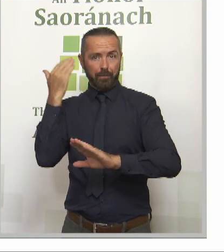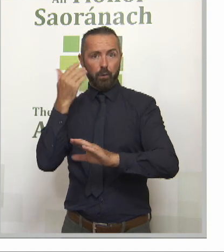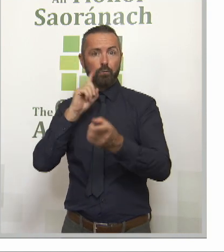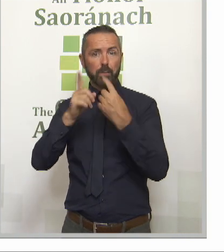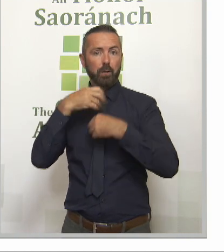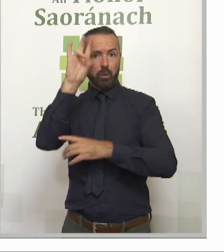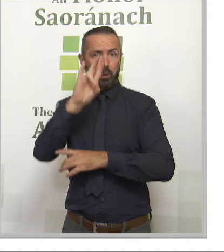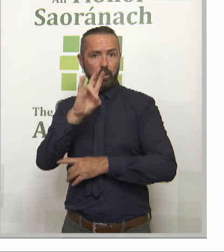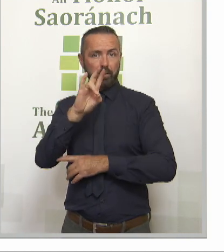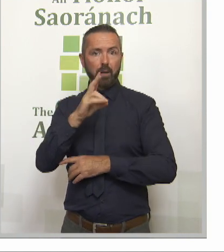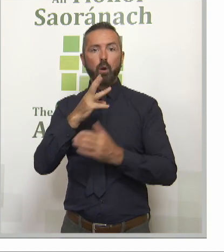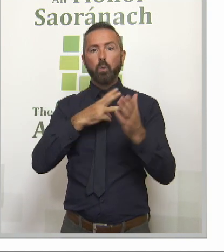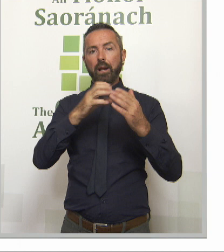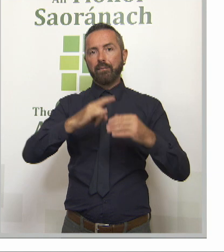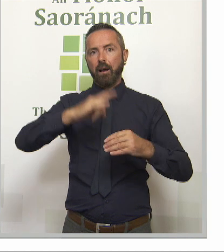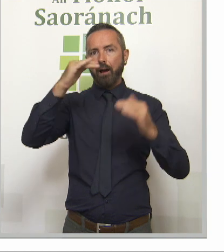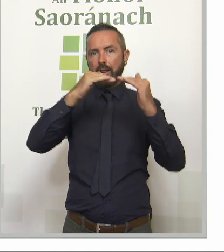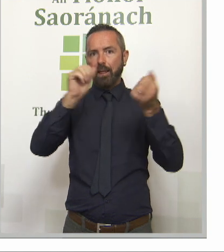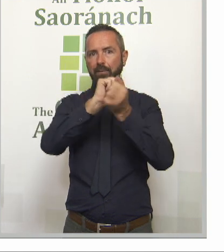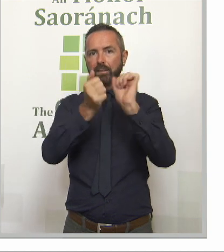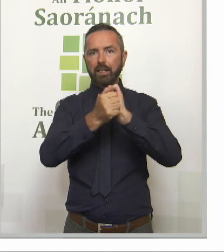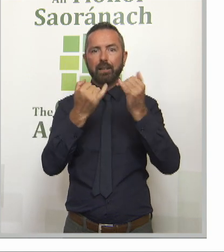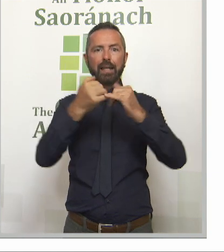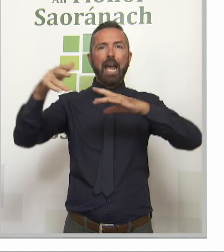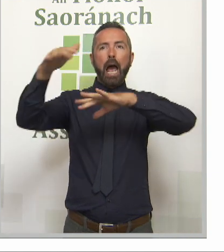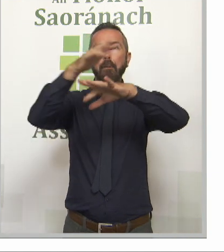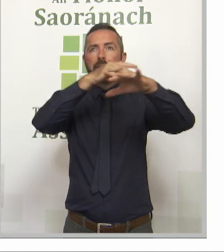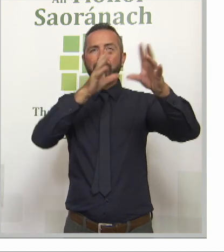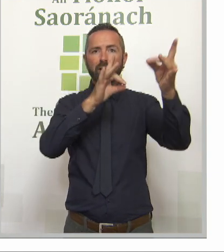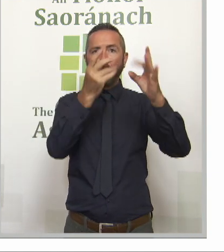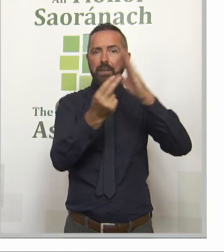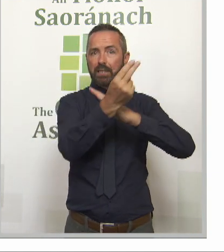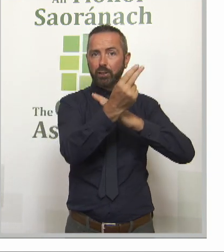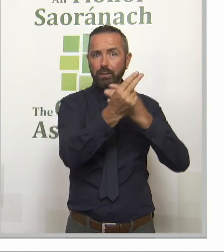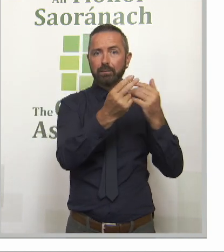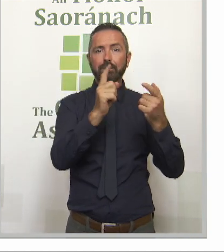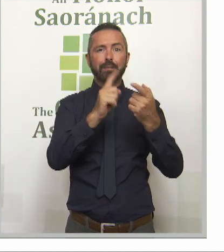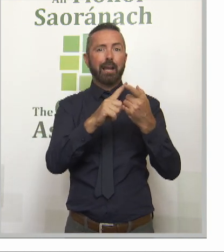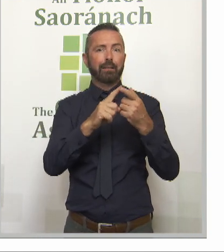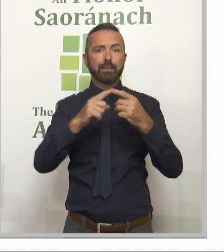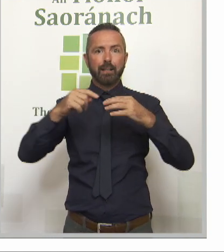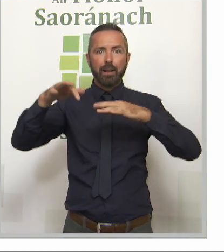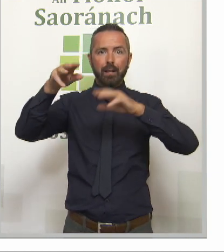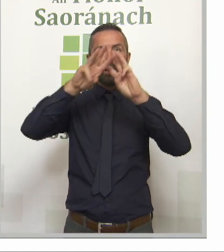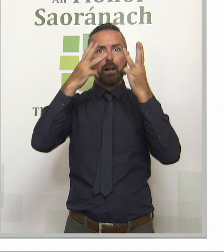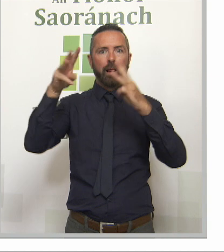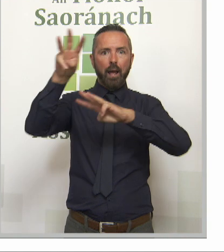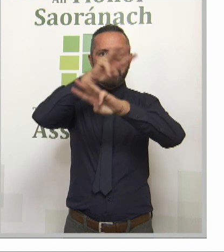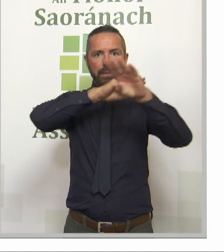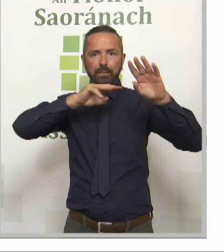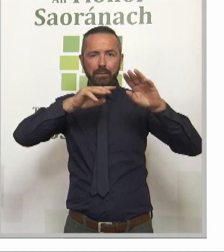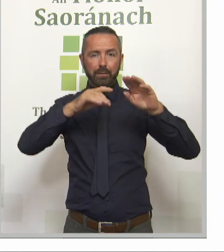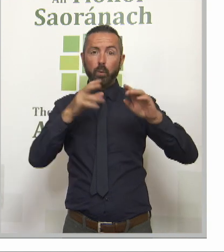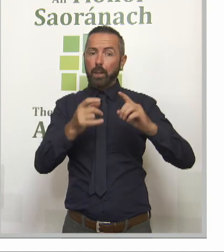where high-level changes in things like atmospheric composition, ocean circulation, and climate strongly influence what goes on in different parts of the